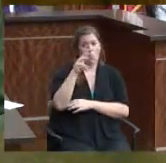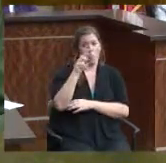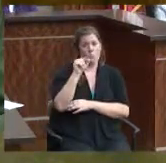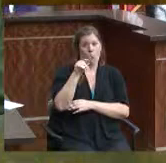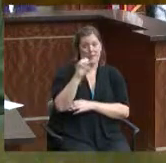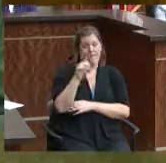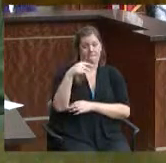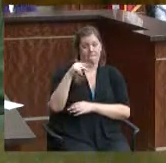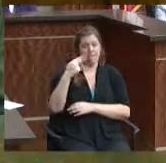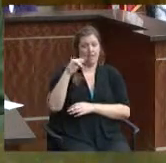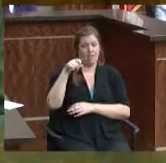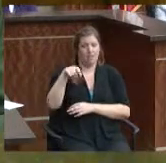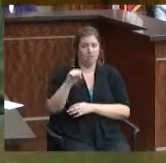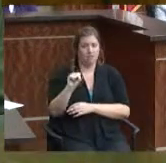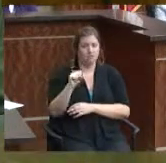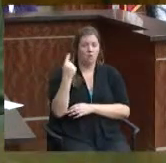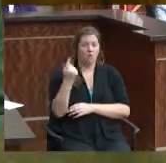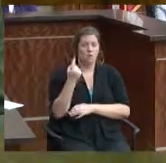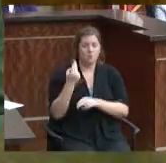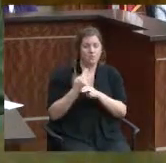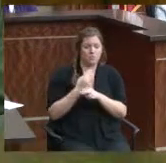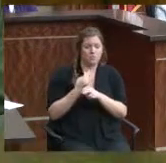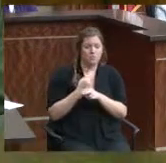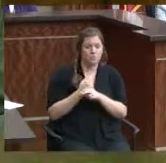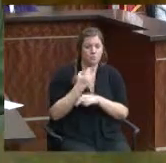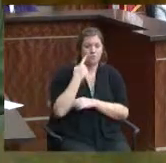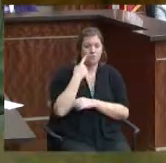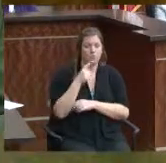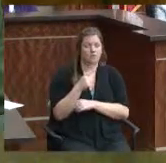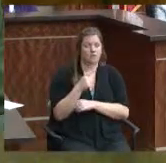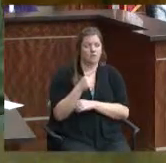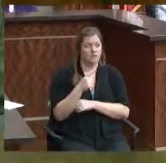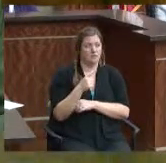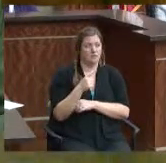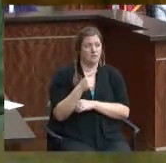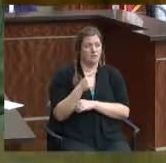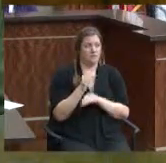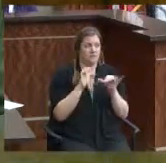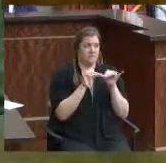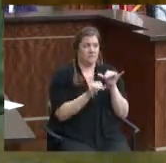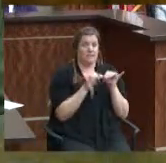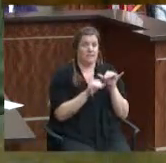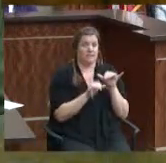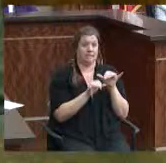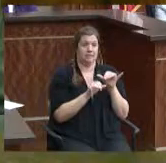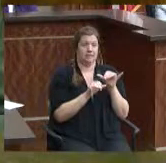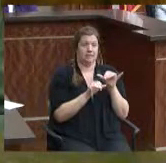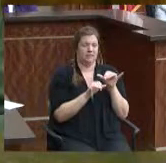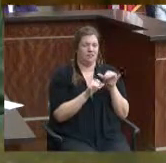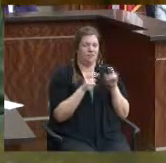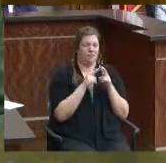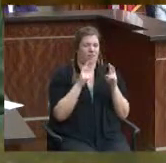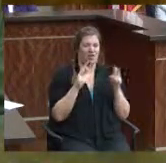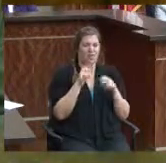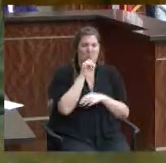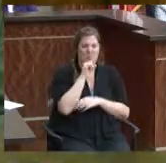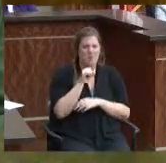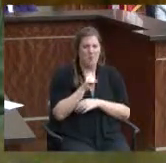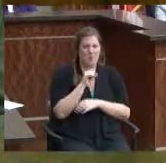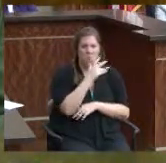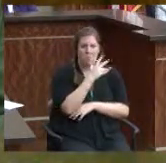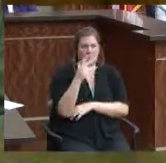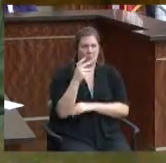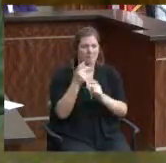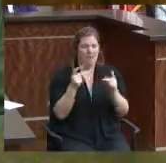Wade Phillips, and it must always be used in the condition it's in now. So it's a very rustic place. Many a